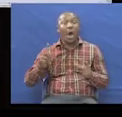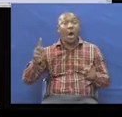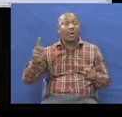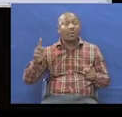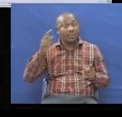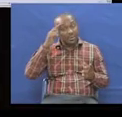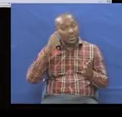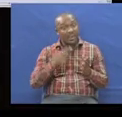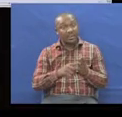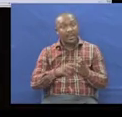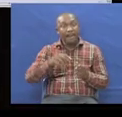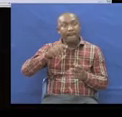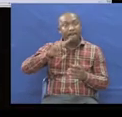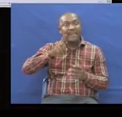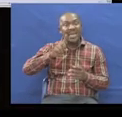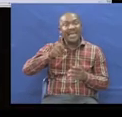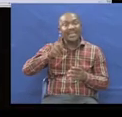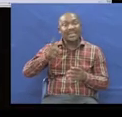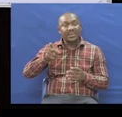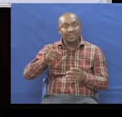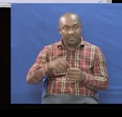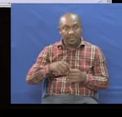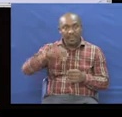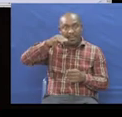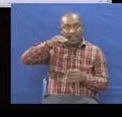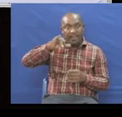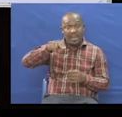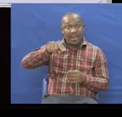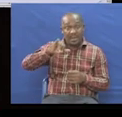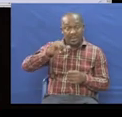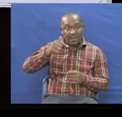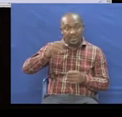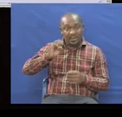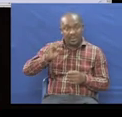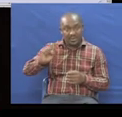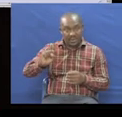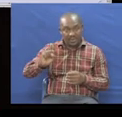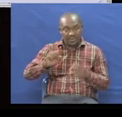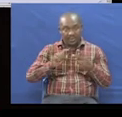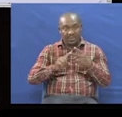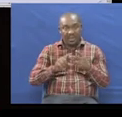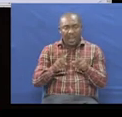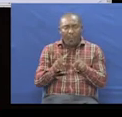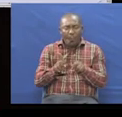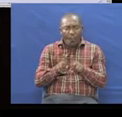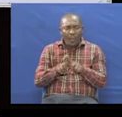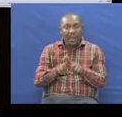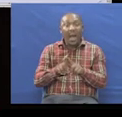The long arrow shows the minutes. The thinnest arrow shows the